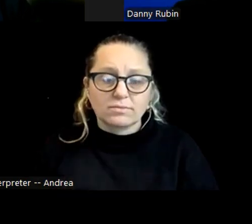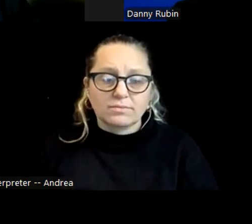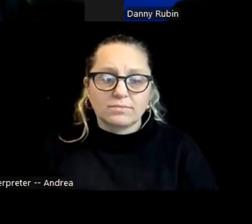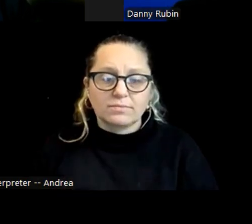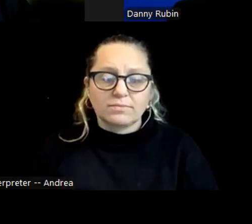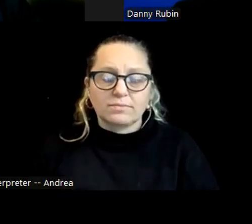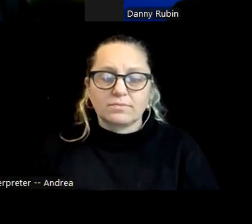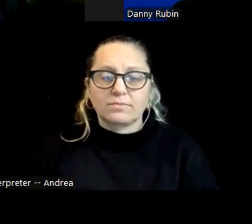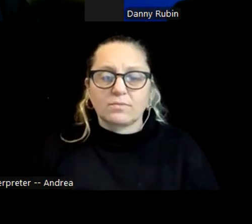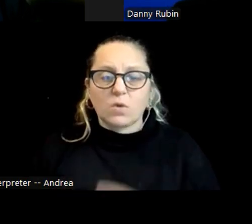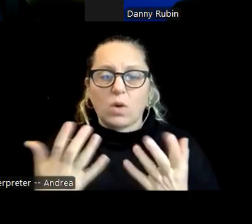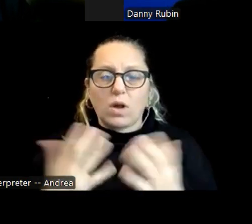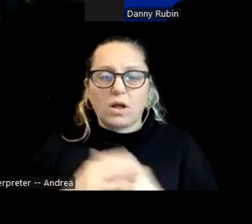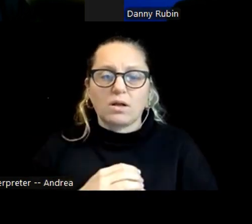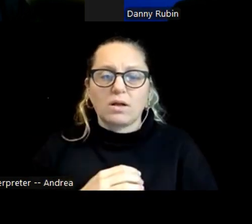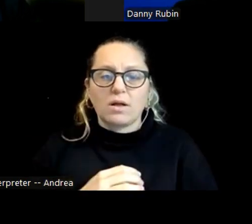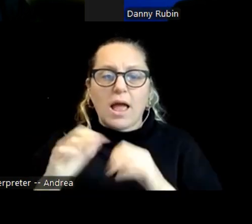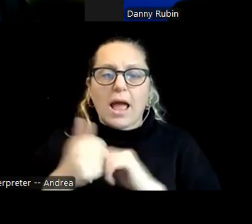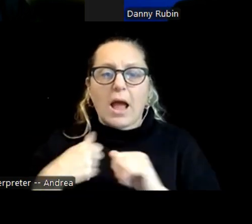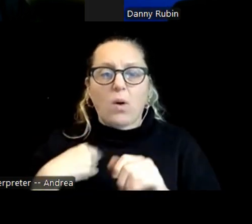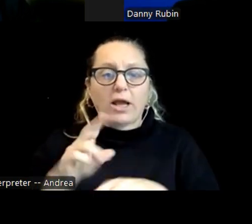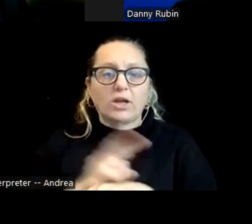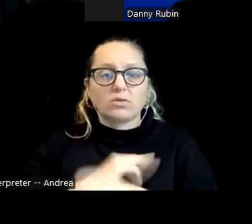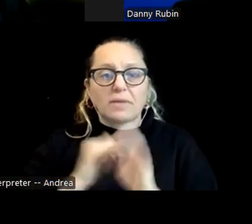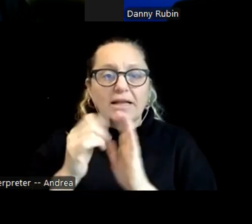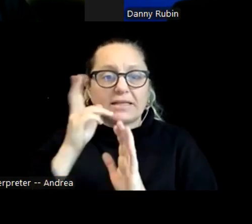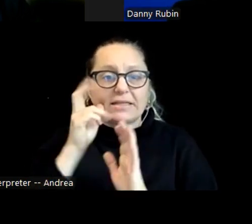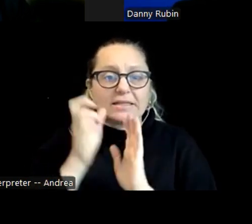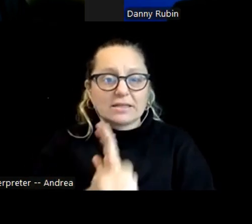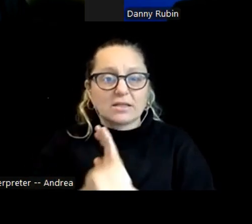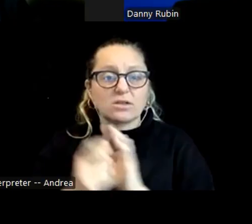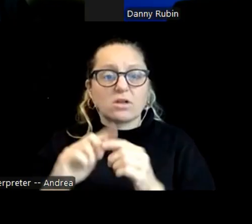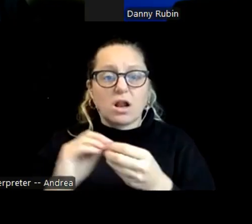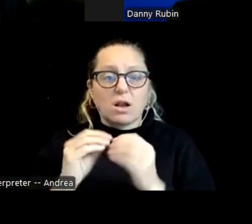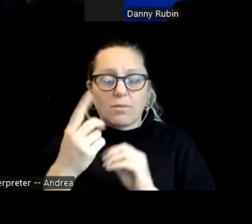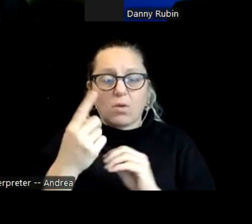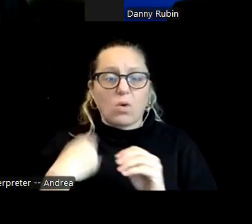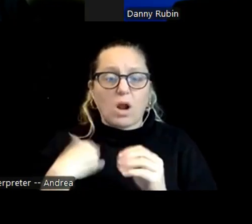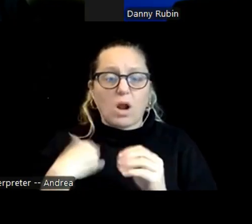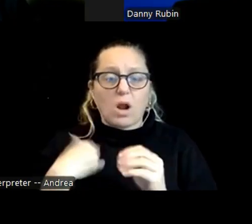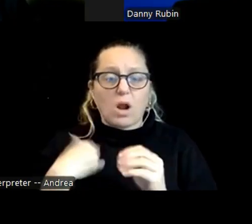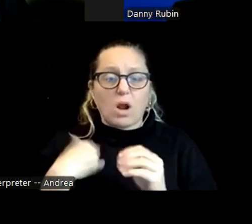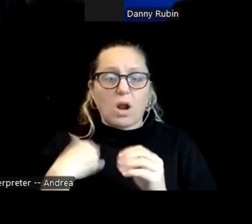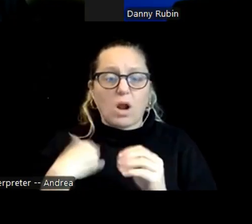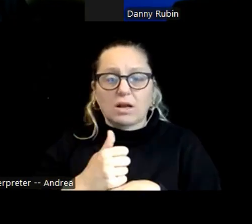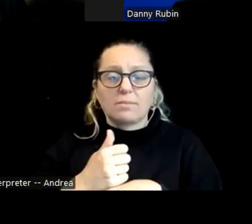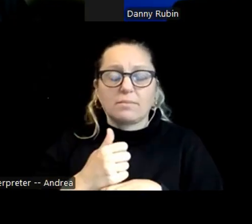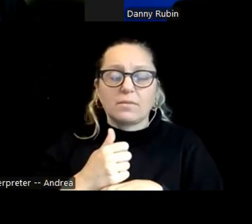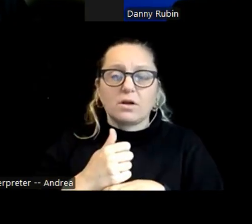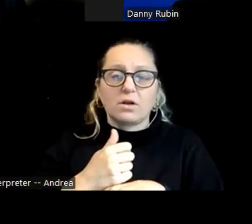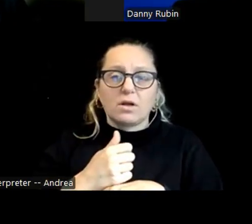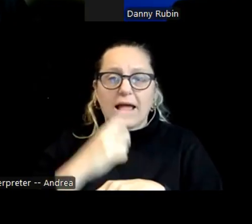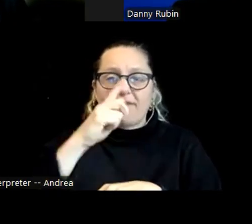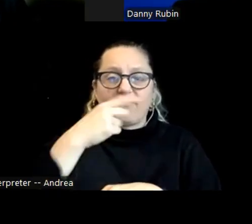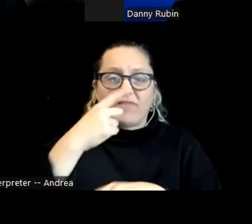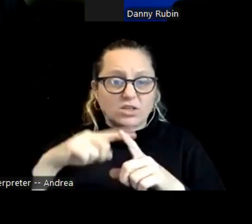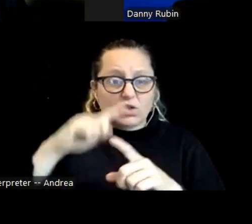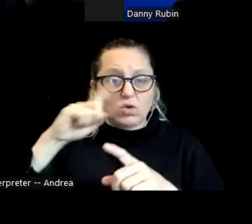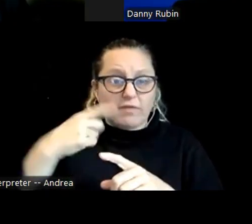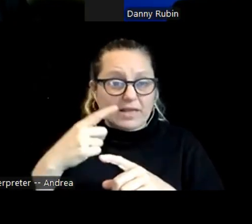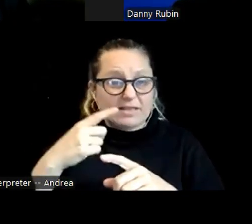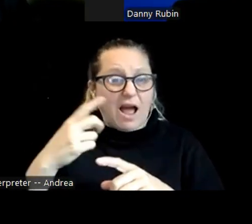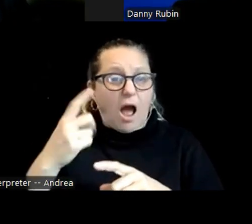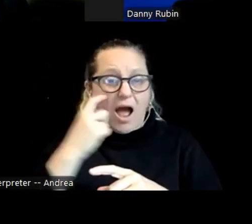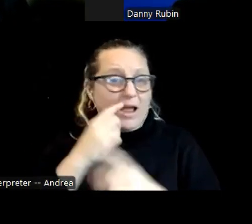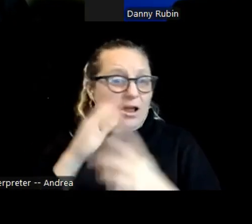Well, the way that I use my listening skills is, number one, I want to establish face-to-face and eye contact